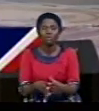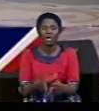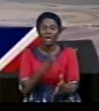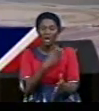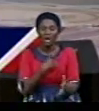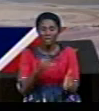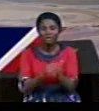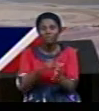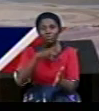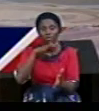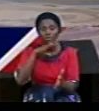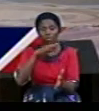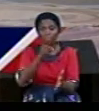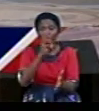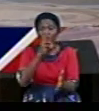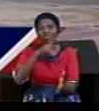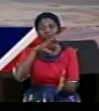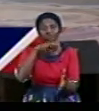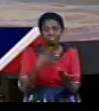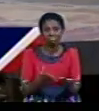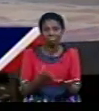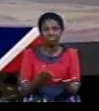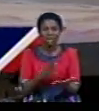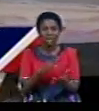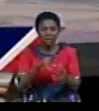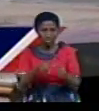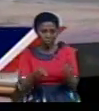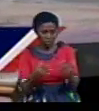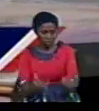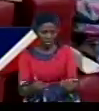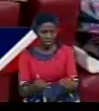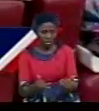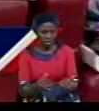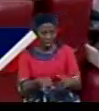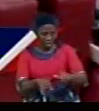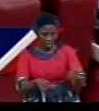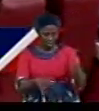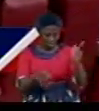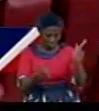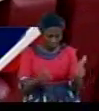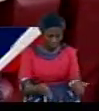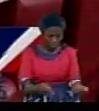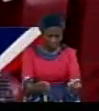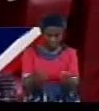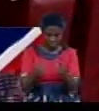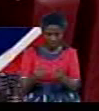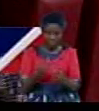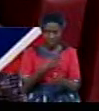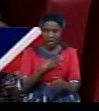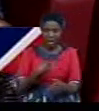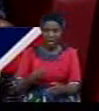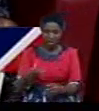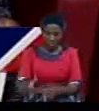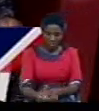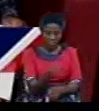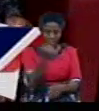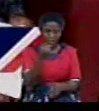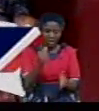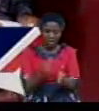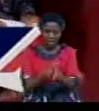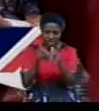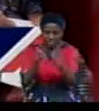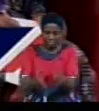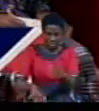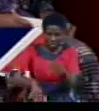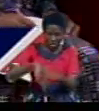of the person but now somebody came and brought that fellow out of the